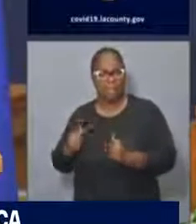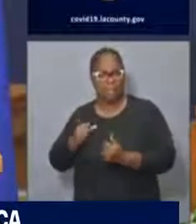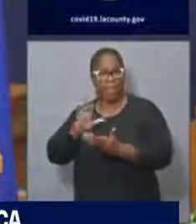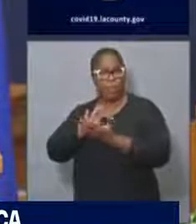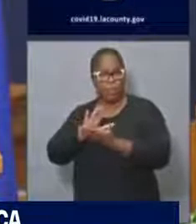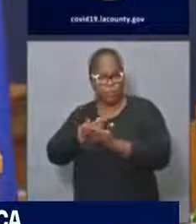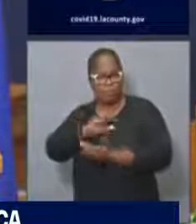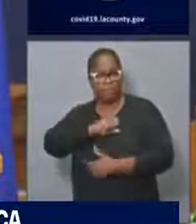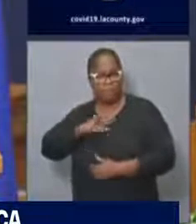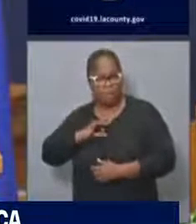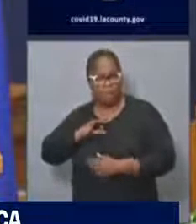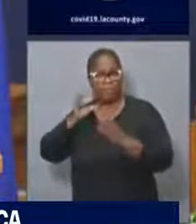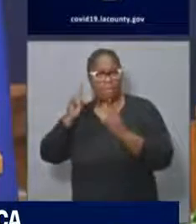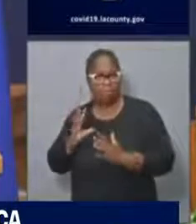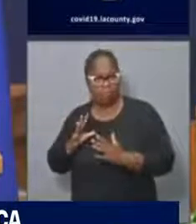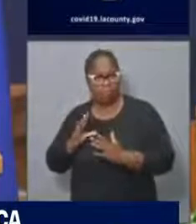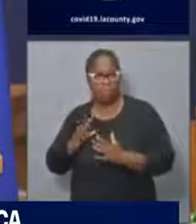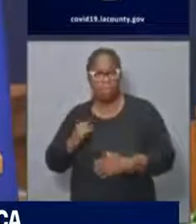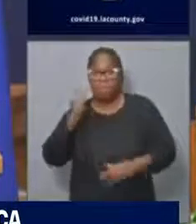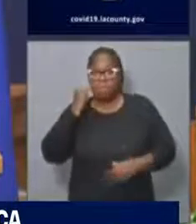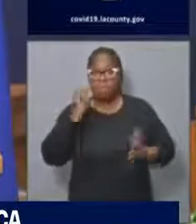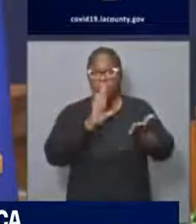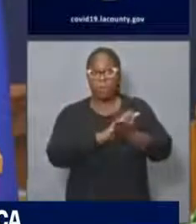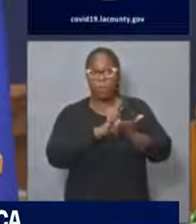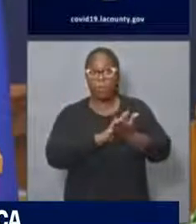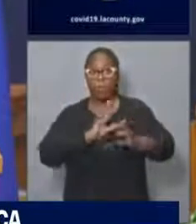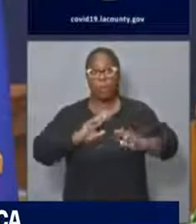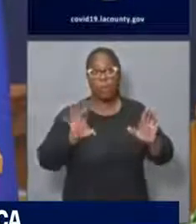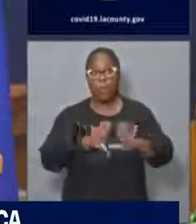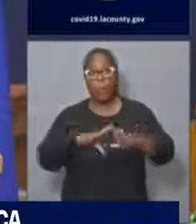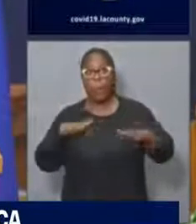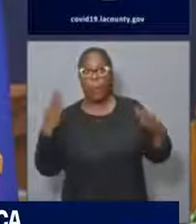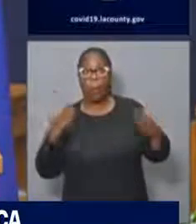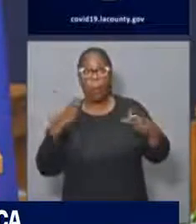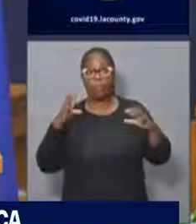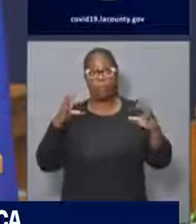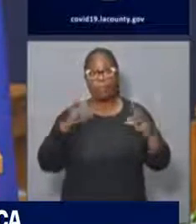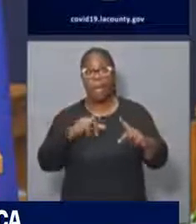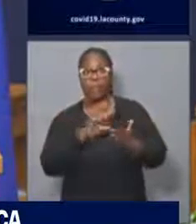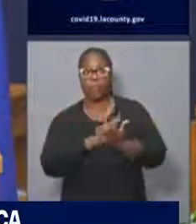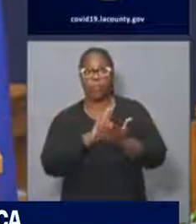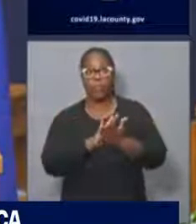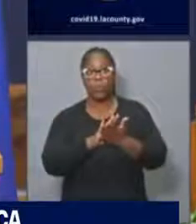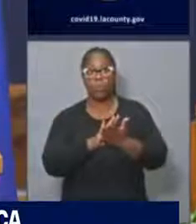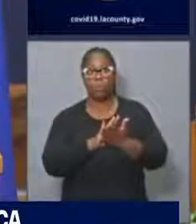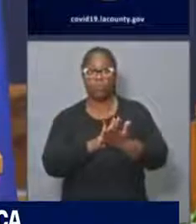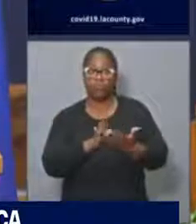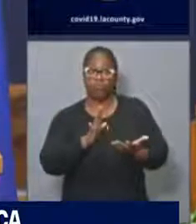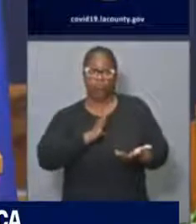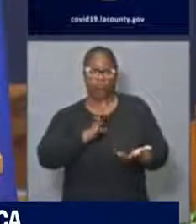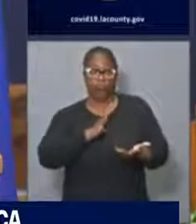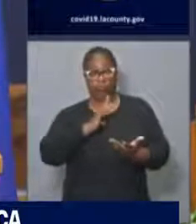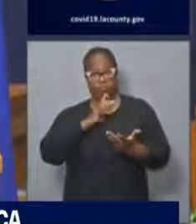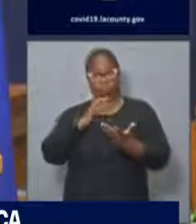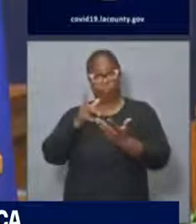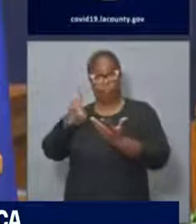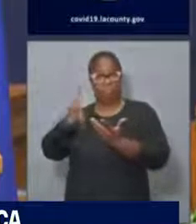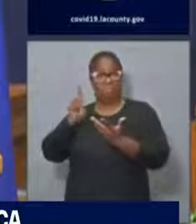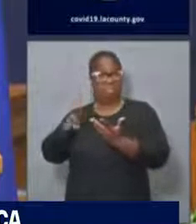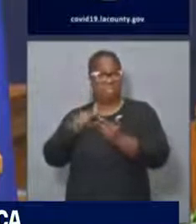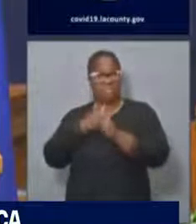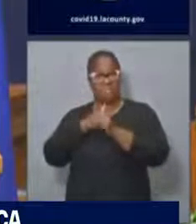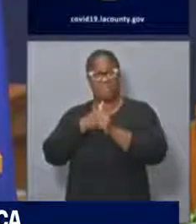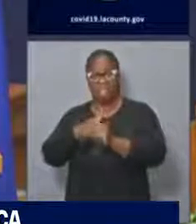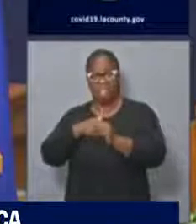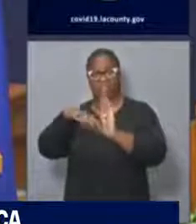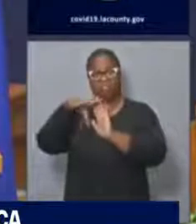district decides and is allowed to resume in-person instruction, then it needs to be cautious and flexible while complying with all the